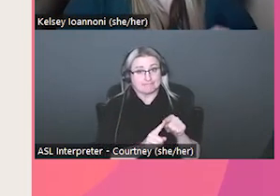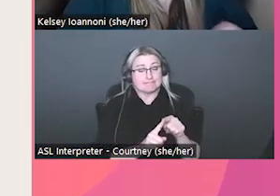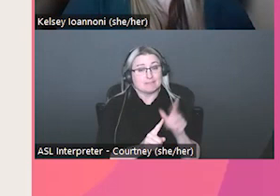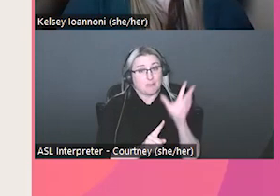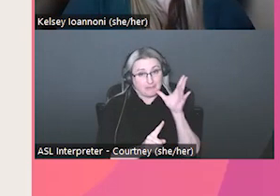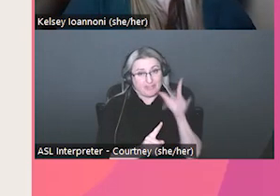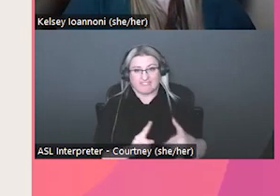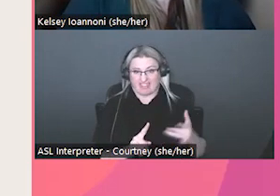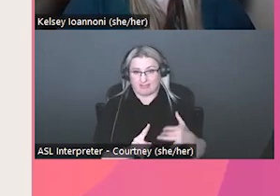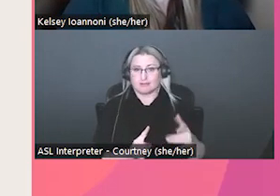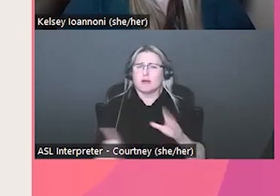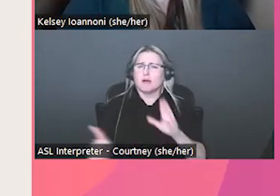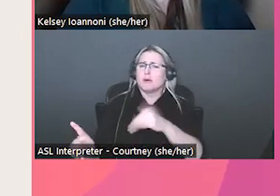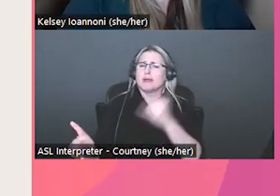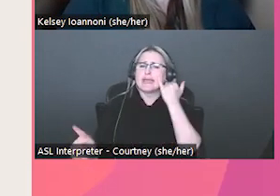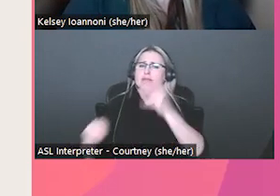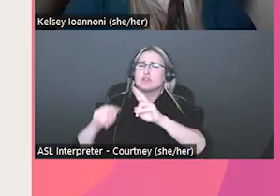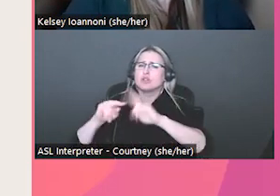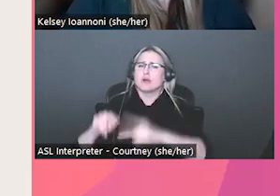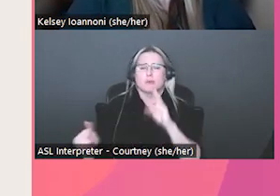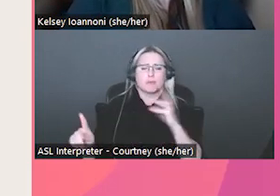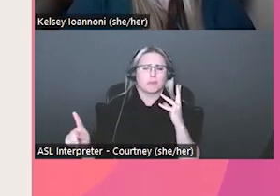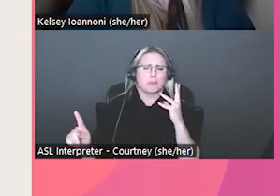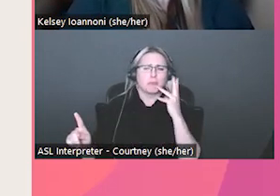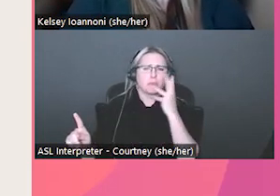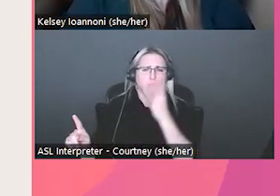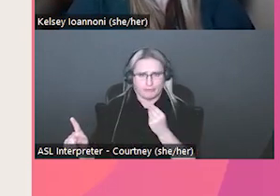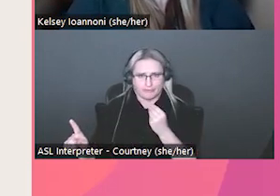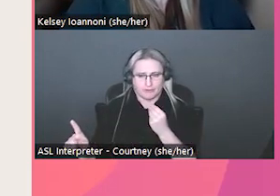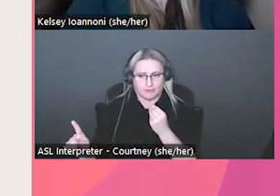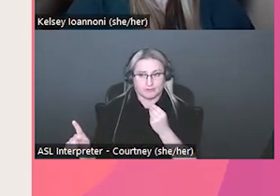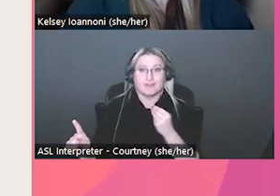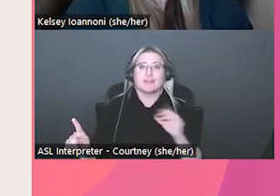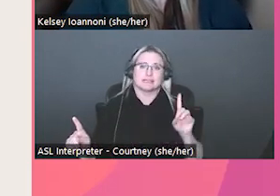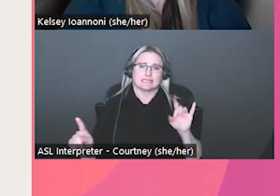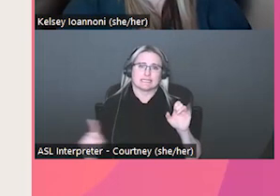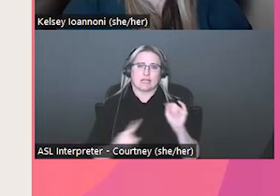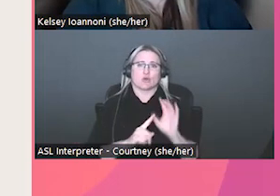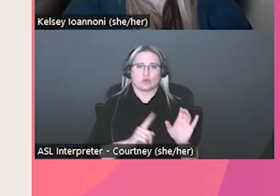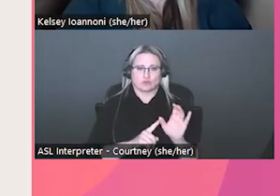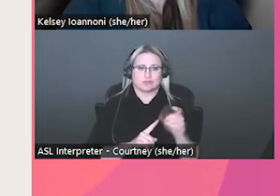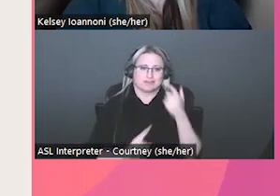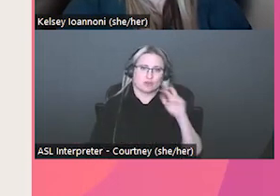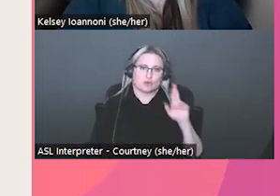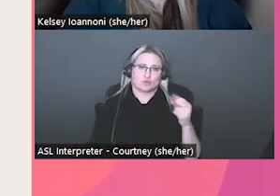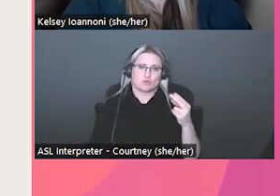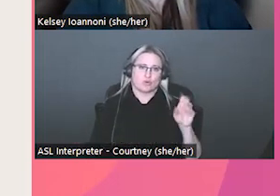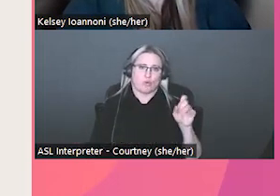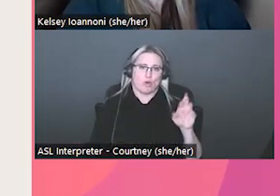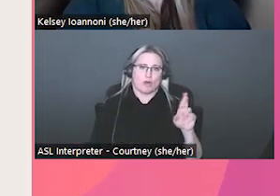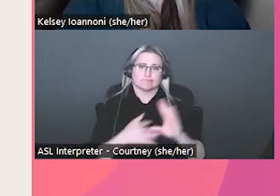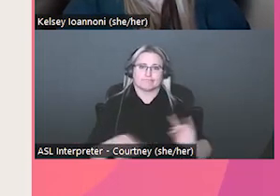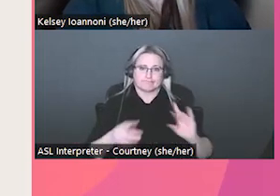she would be so beautiful if she lost a few pounds. We can see how diet culture, as Rushwater puts it, creates what's